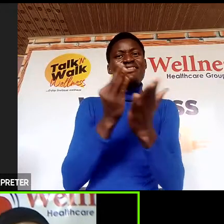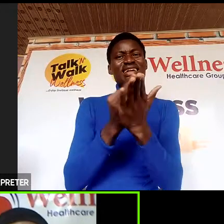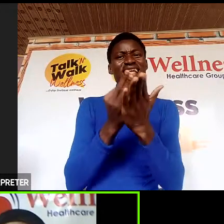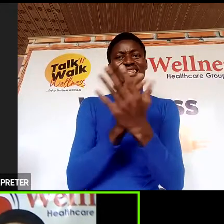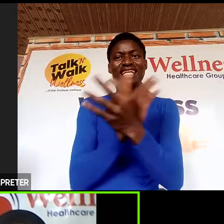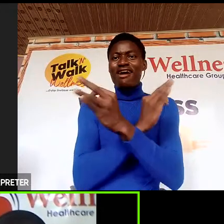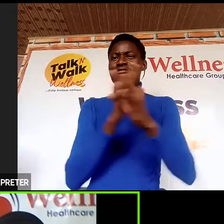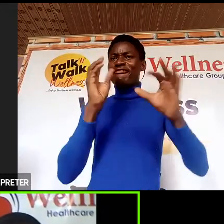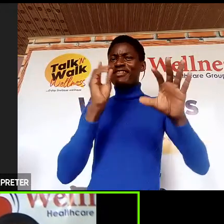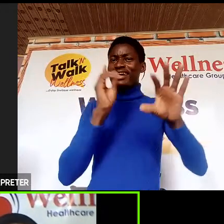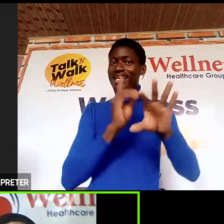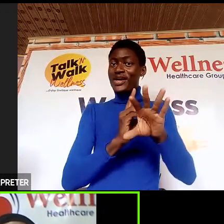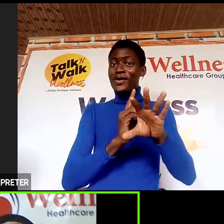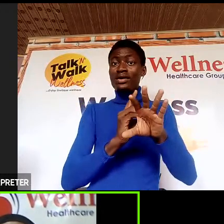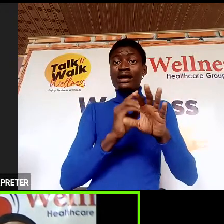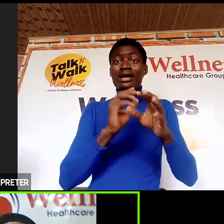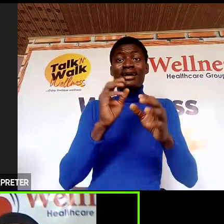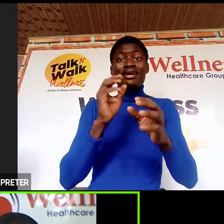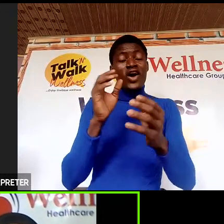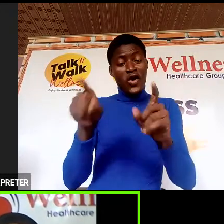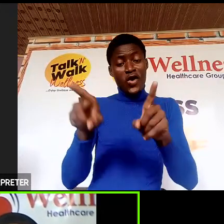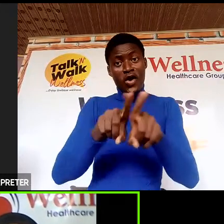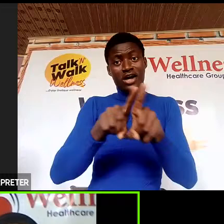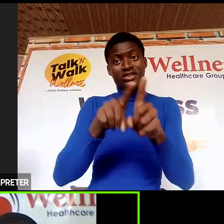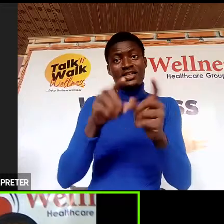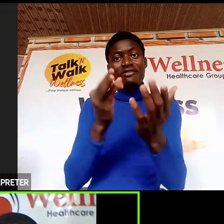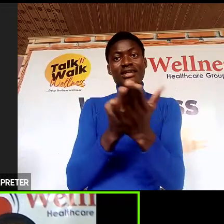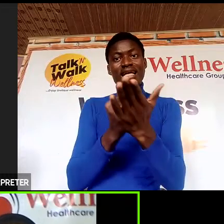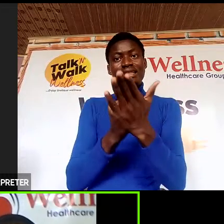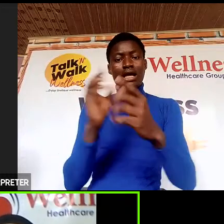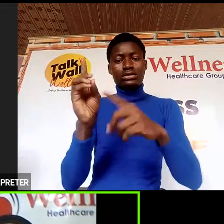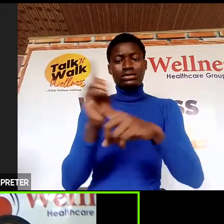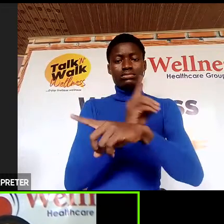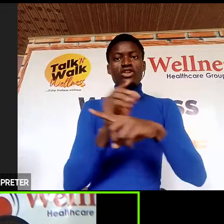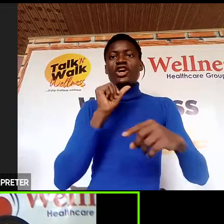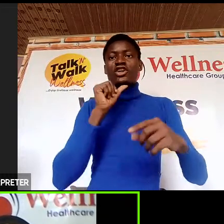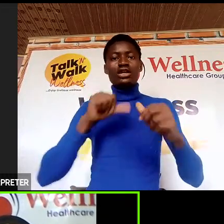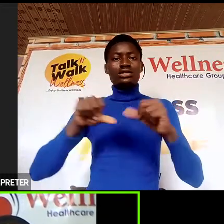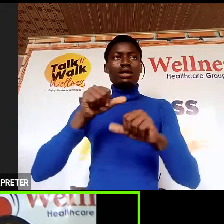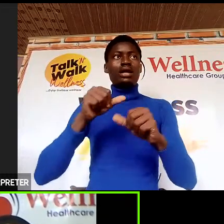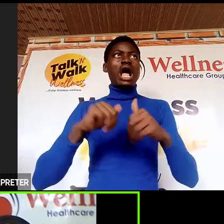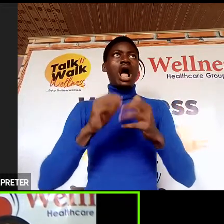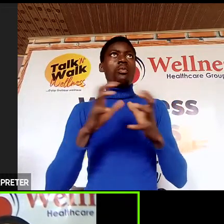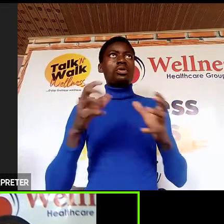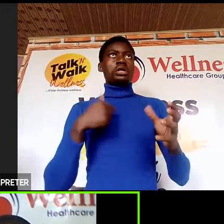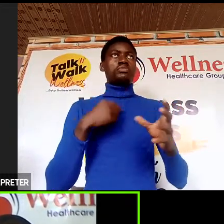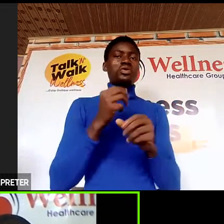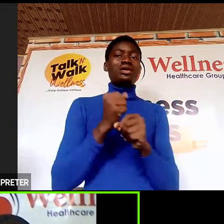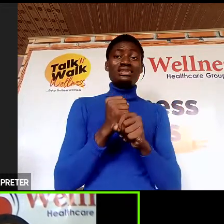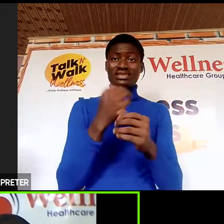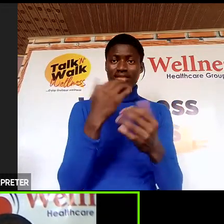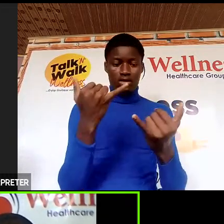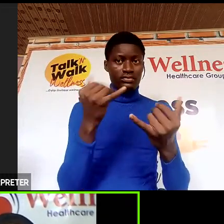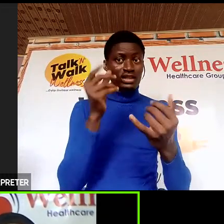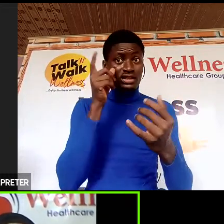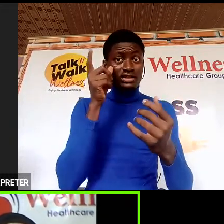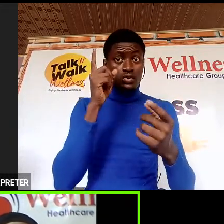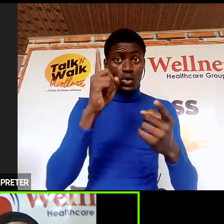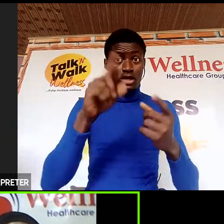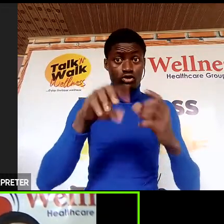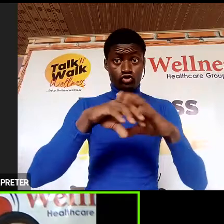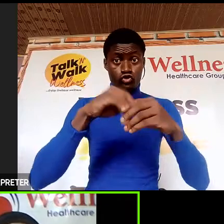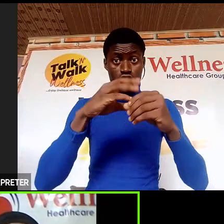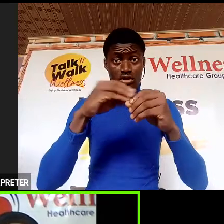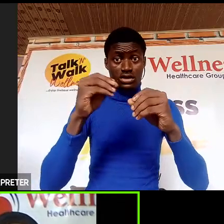about how much. I'm going to tell a story about my dad and me when it comes to how much and how much do